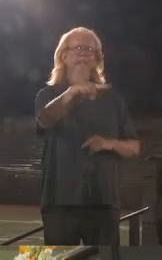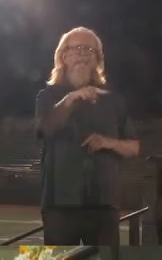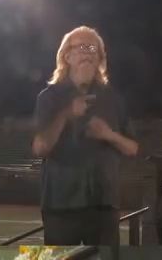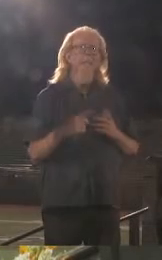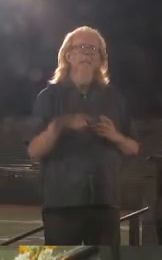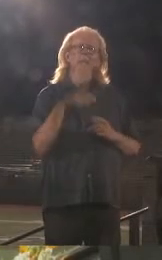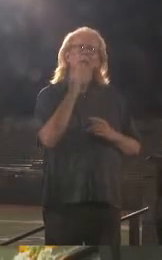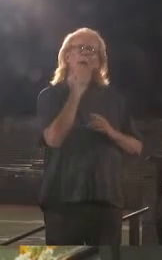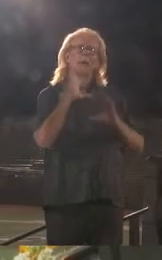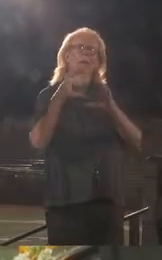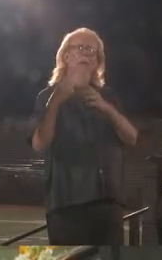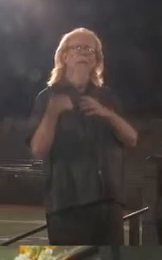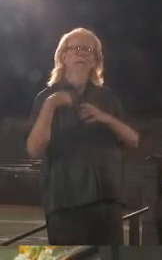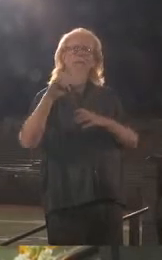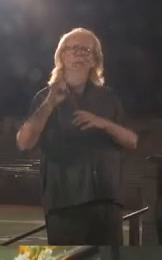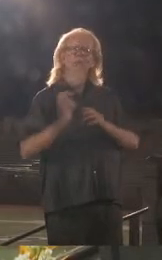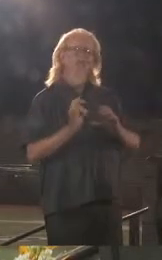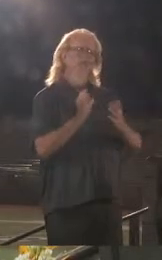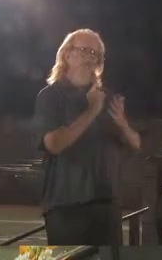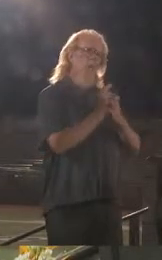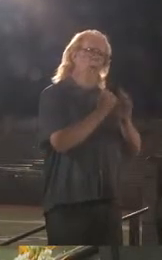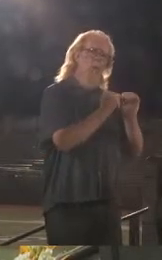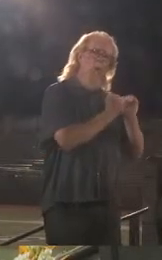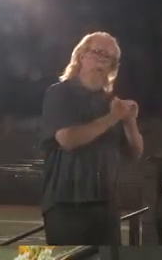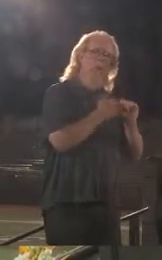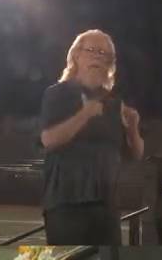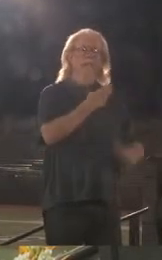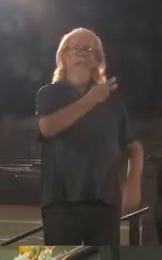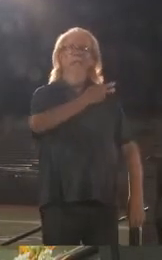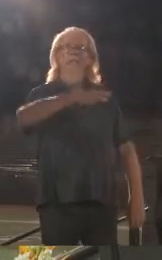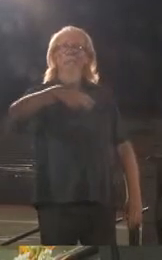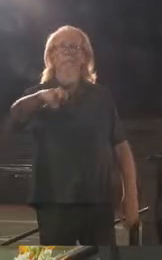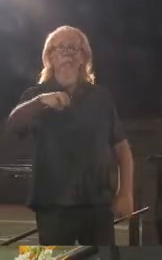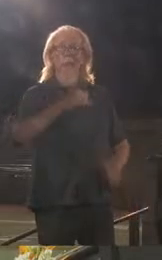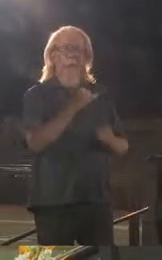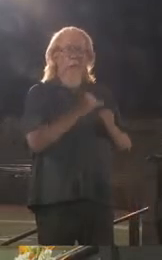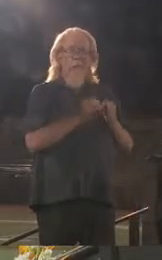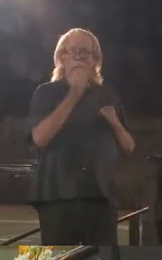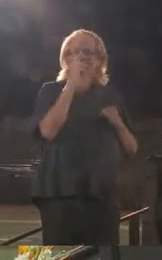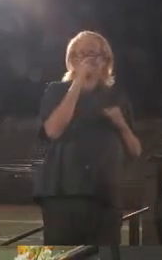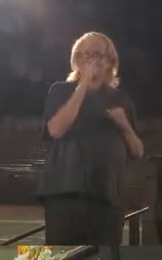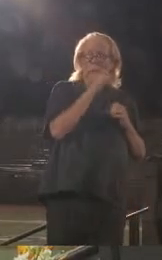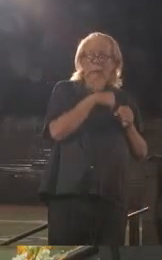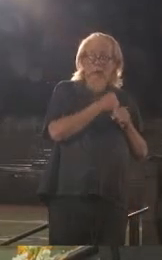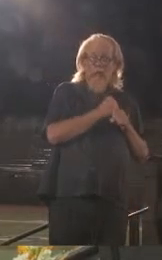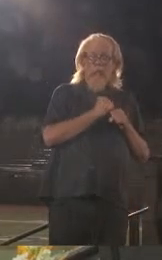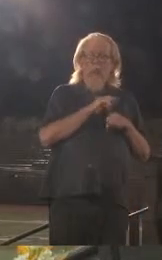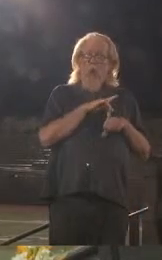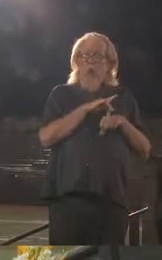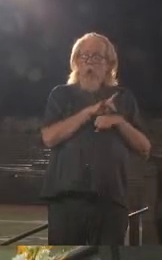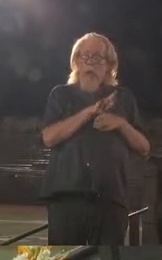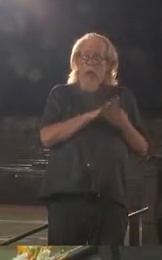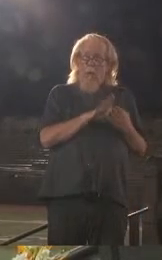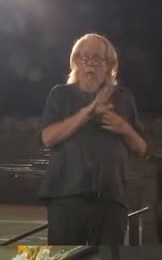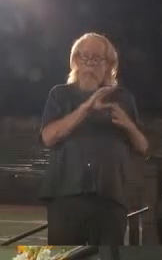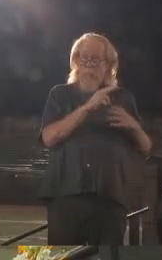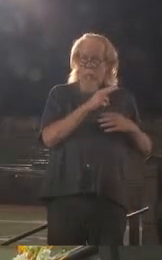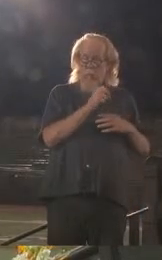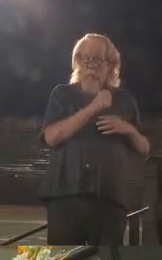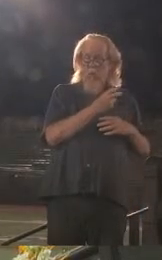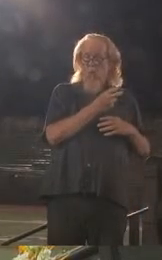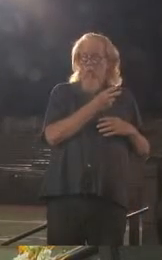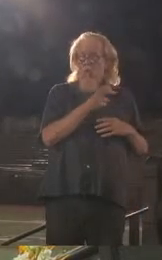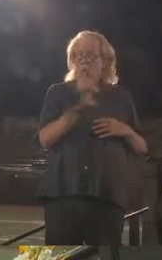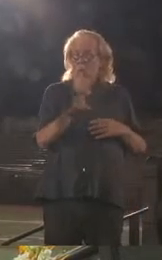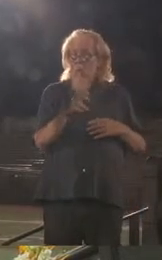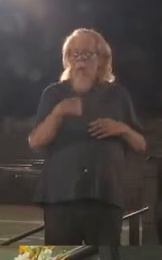class I was supposed to graduate with. I transferred to Highlands at the end of my freshman year from an early college high school. When I tell people